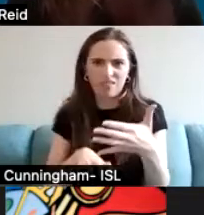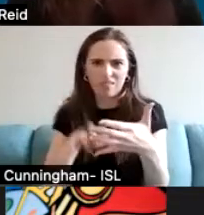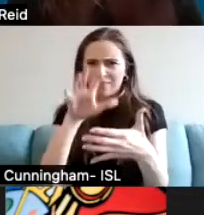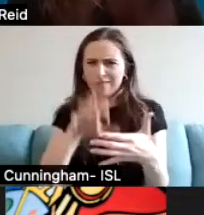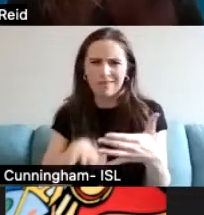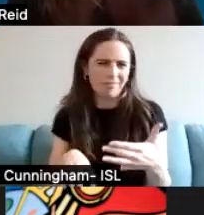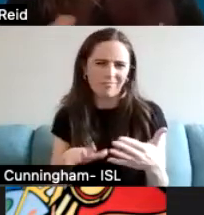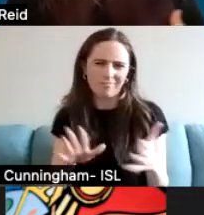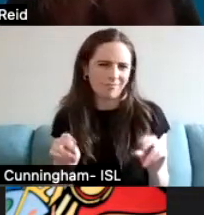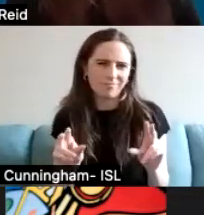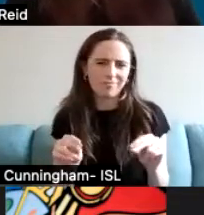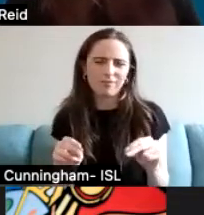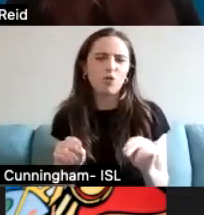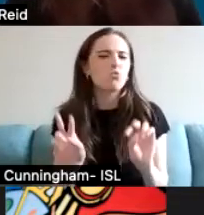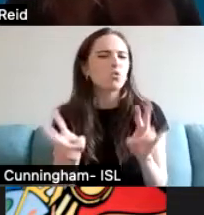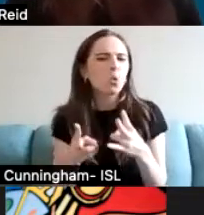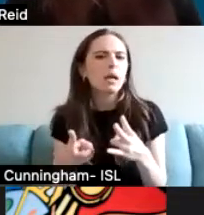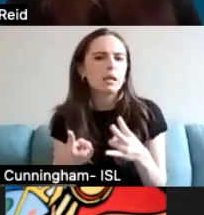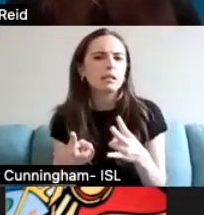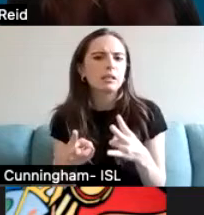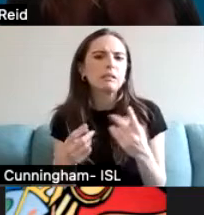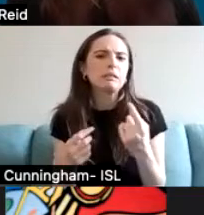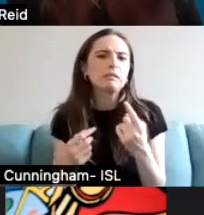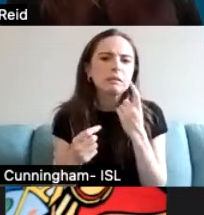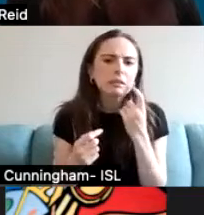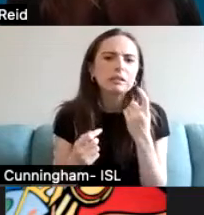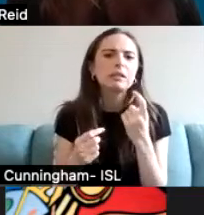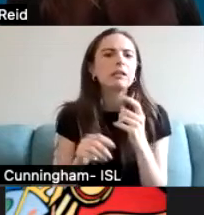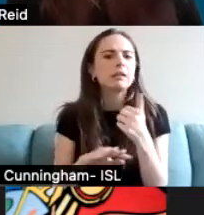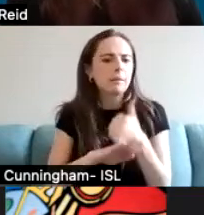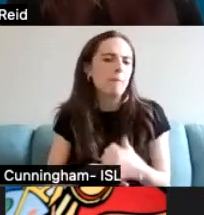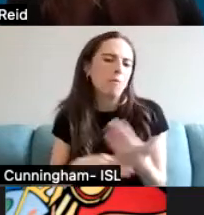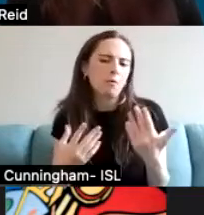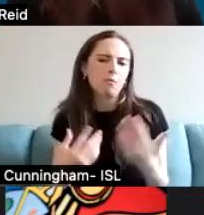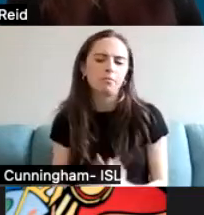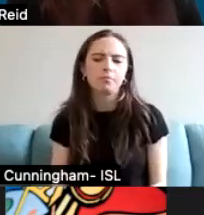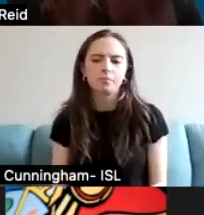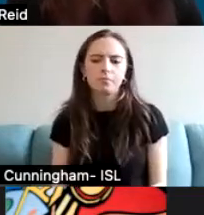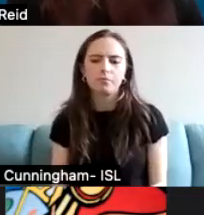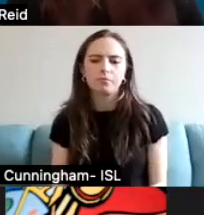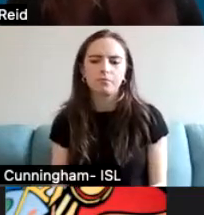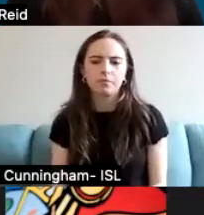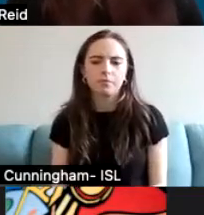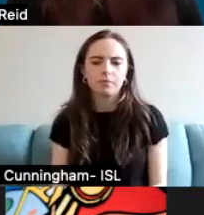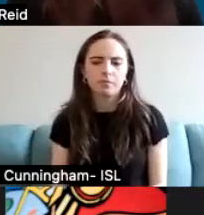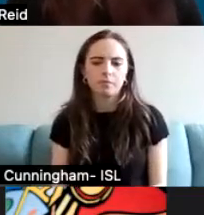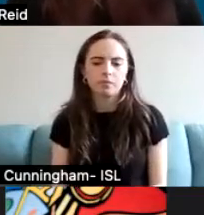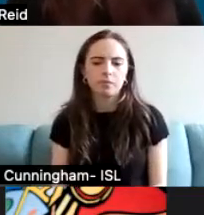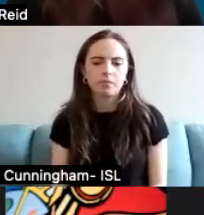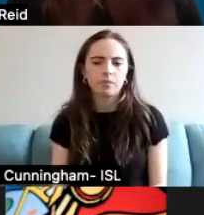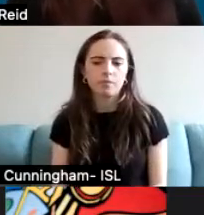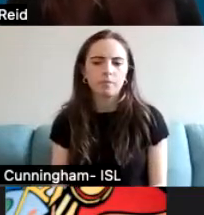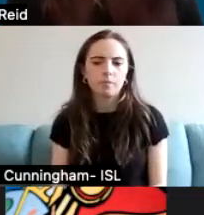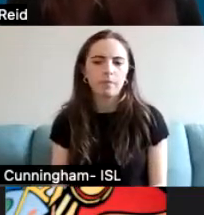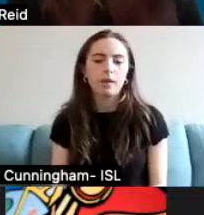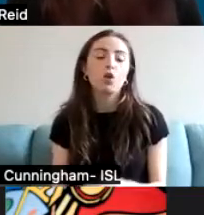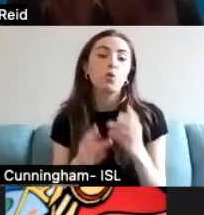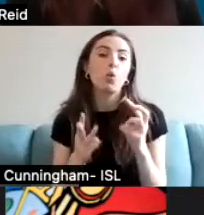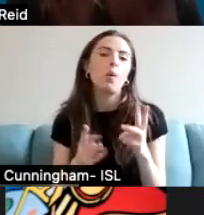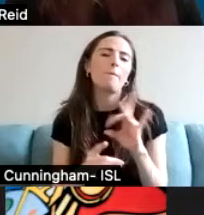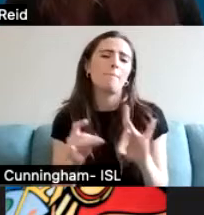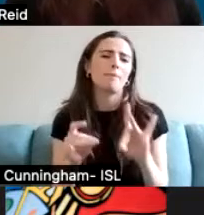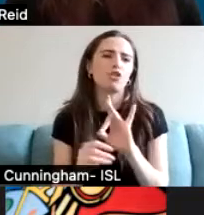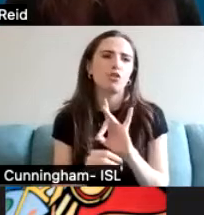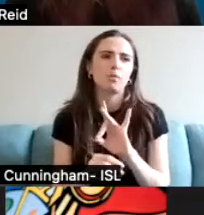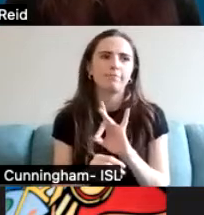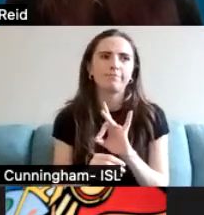a consideration for putting in the alt text afterwards, and making sure that becomes a habit forming thing. And